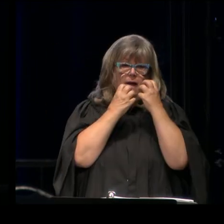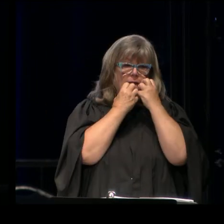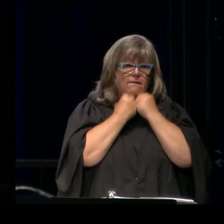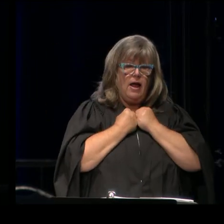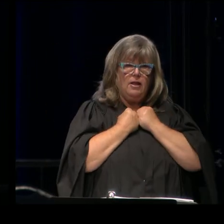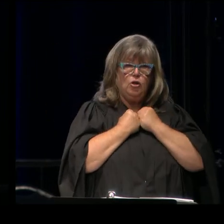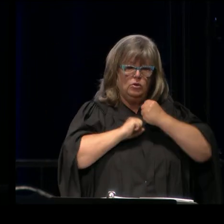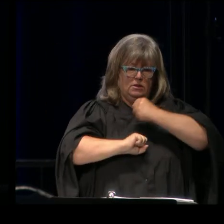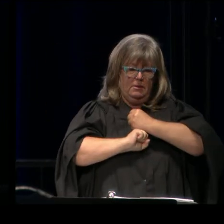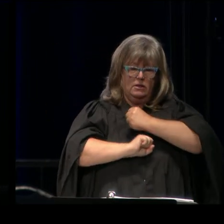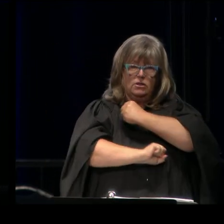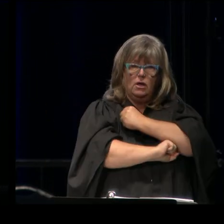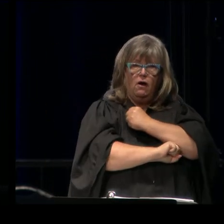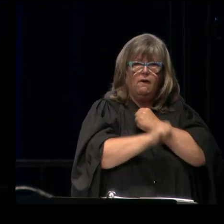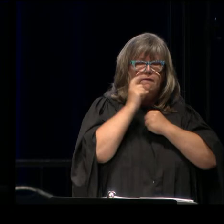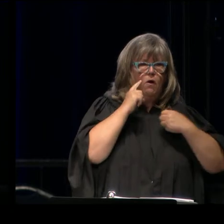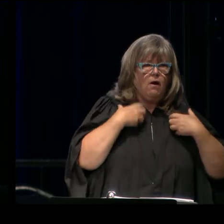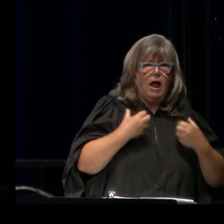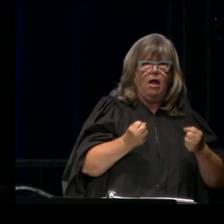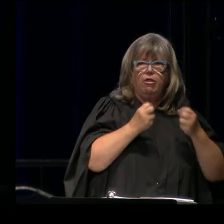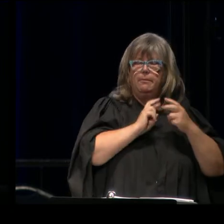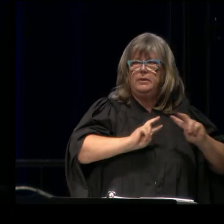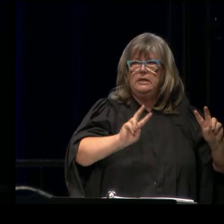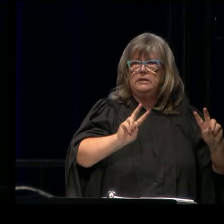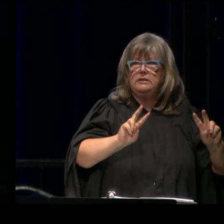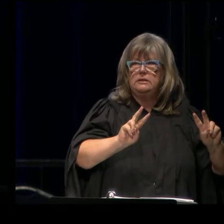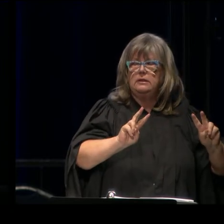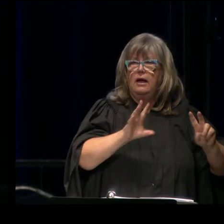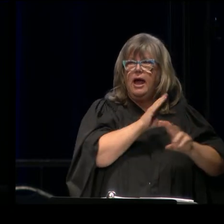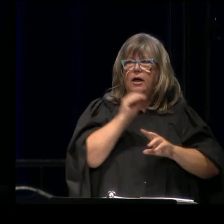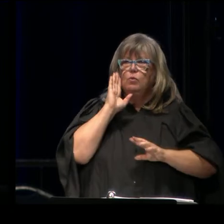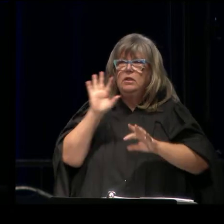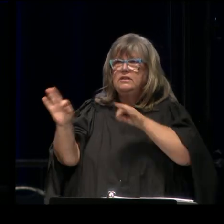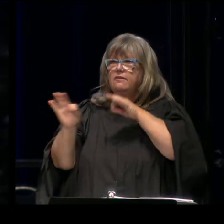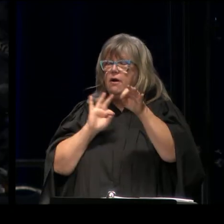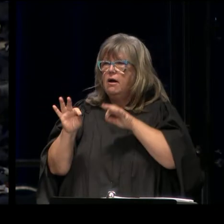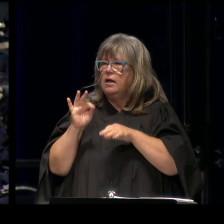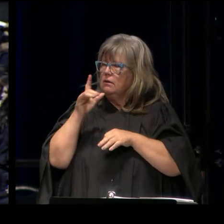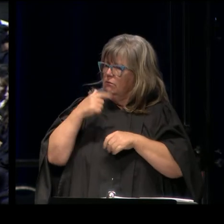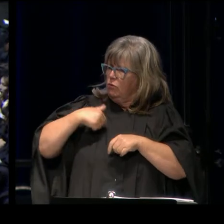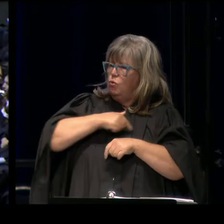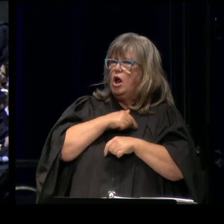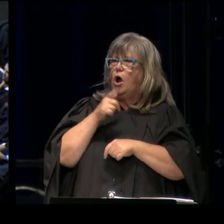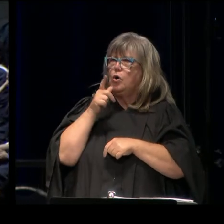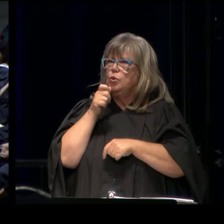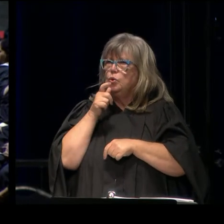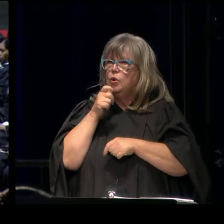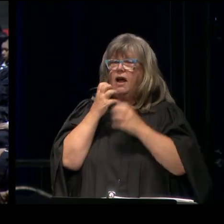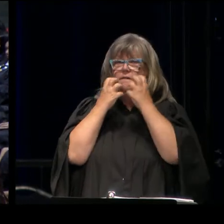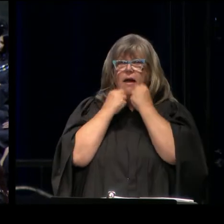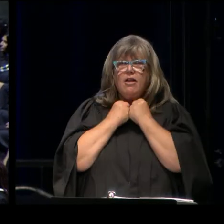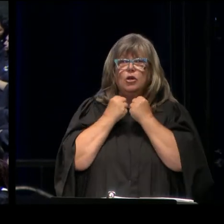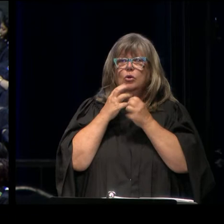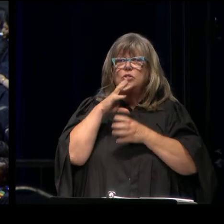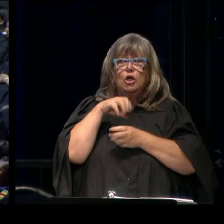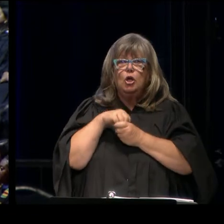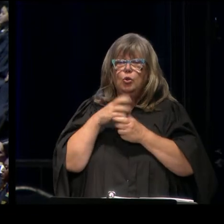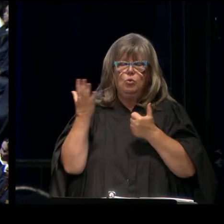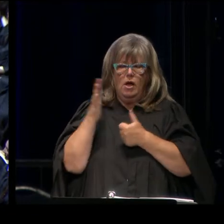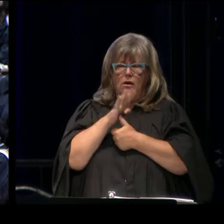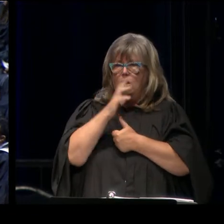basis for health and peace and define who we are. Values include